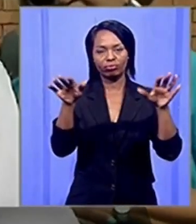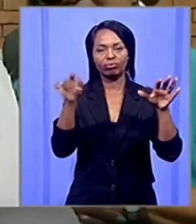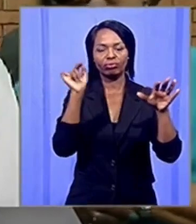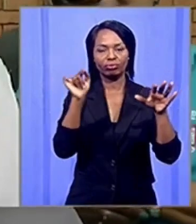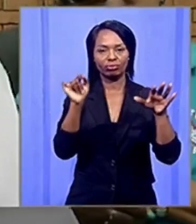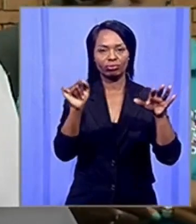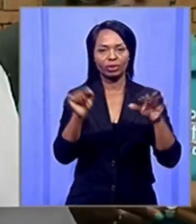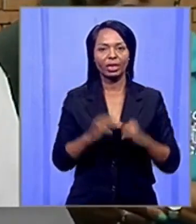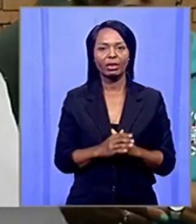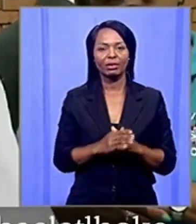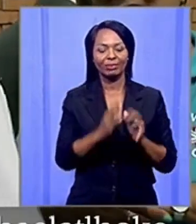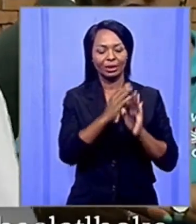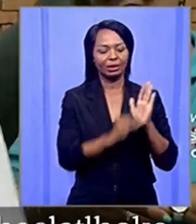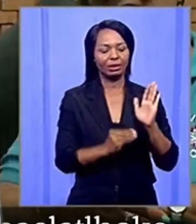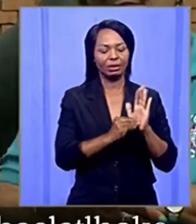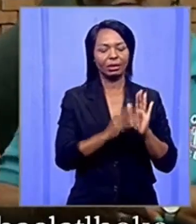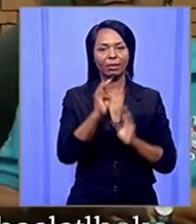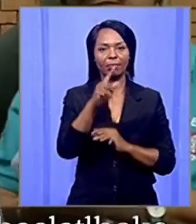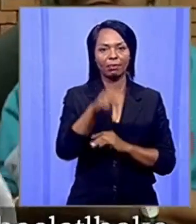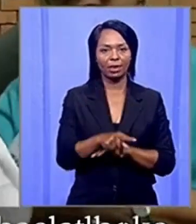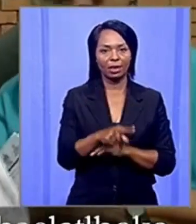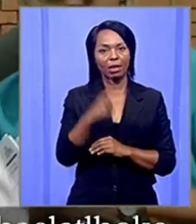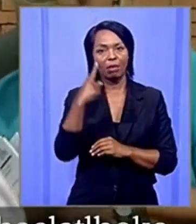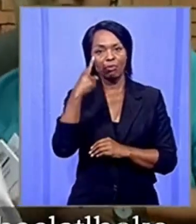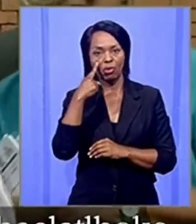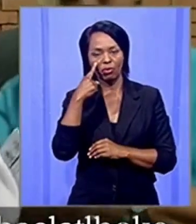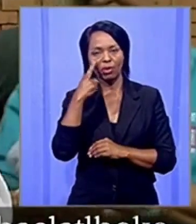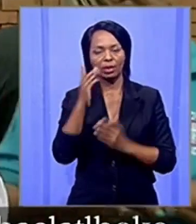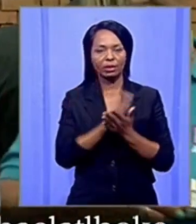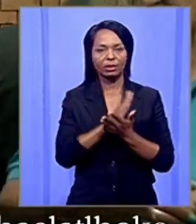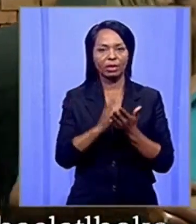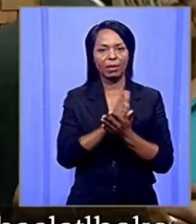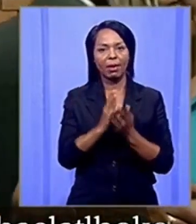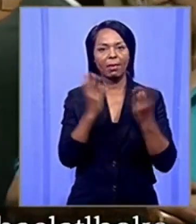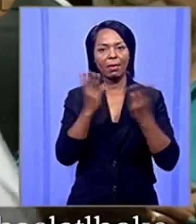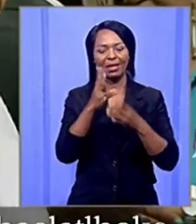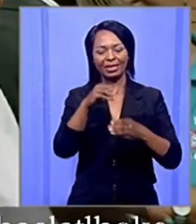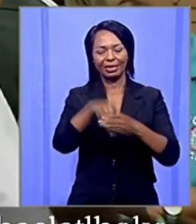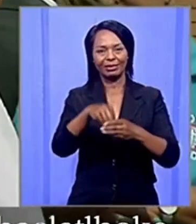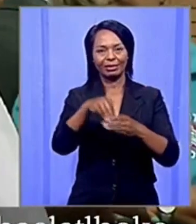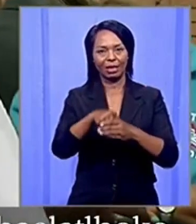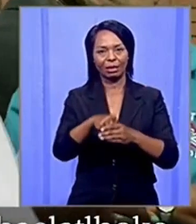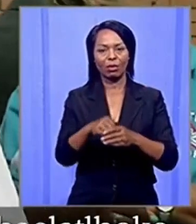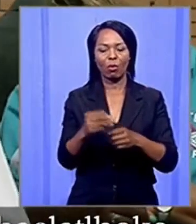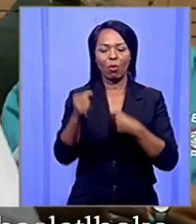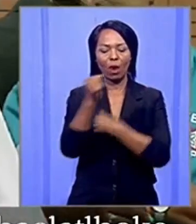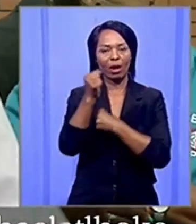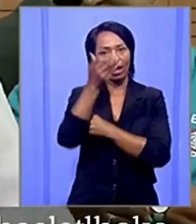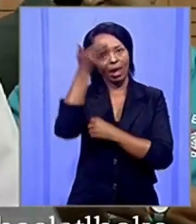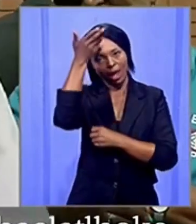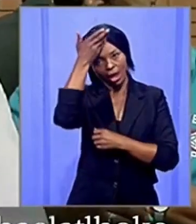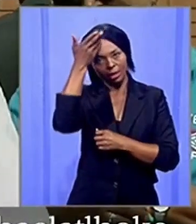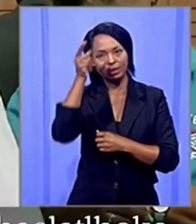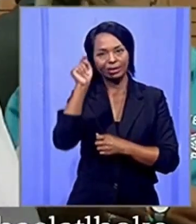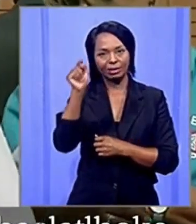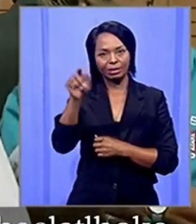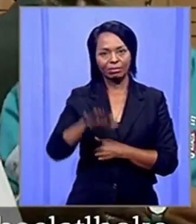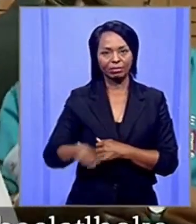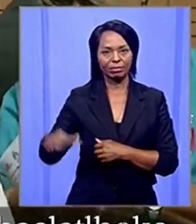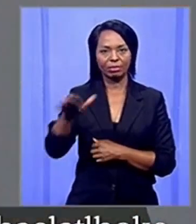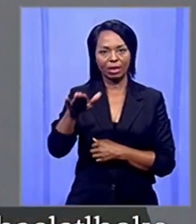information, which actually is proof that you have people even at the head office who does not comply to